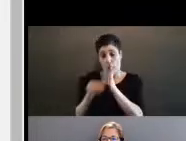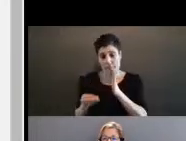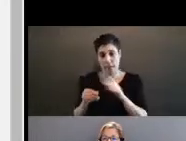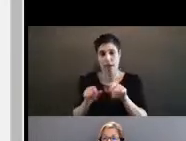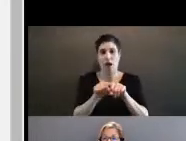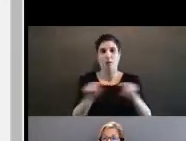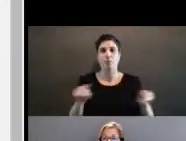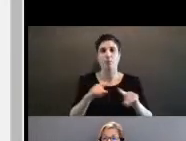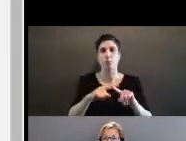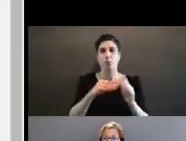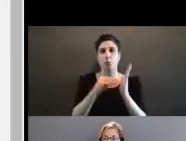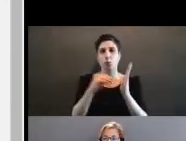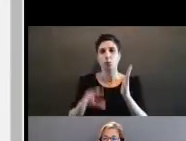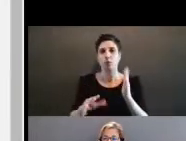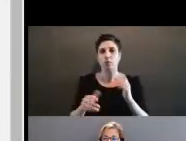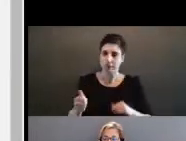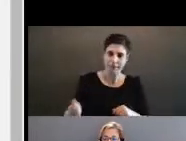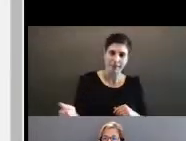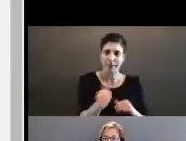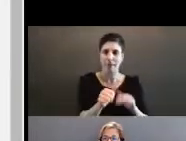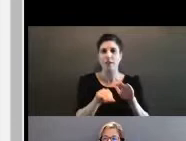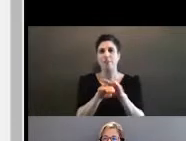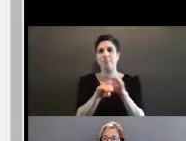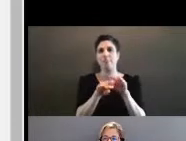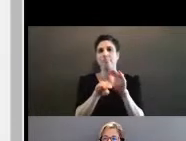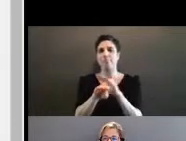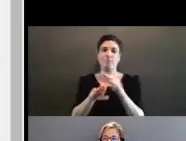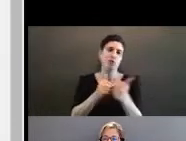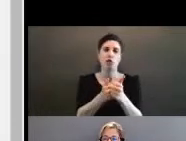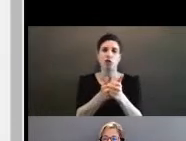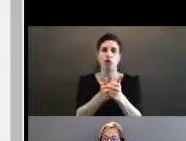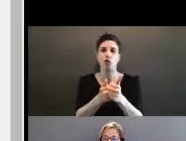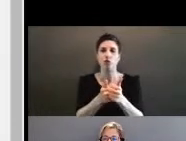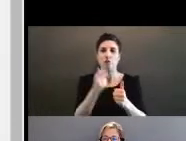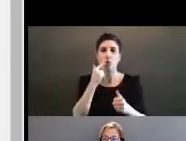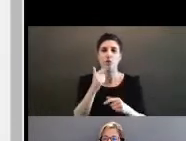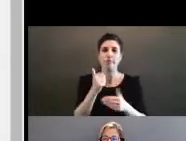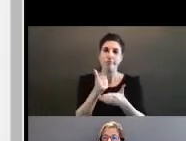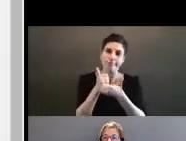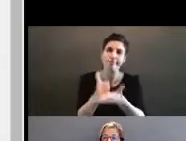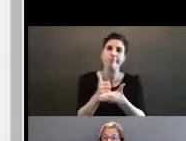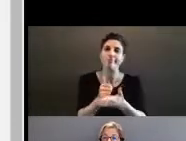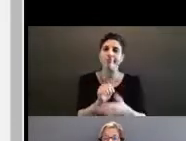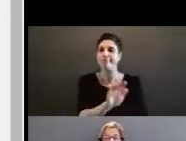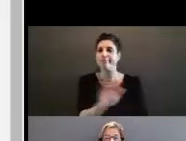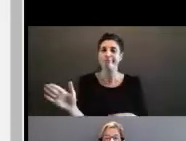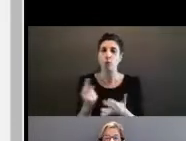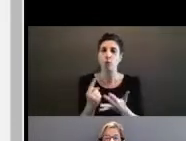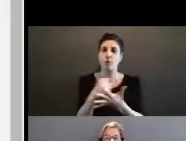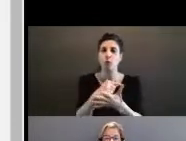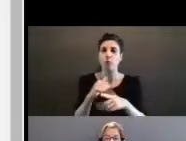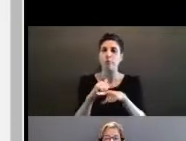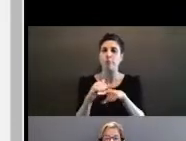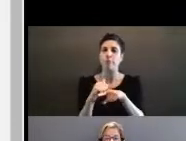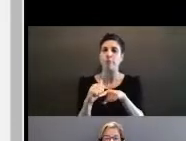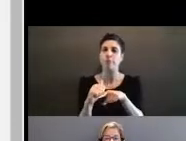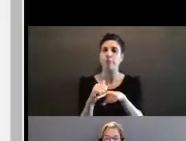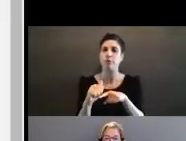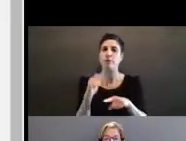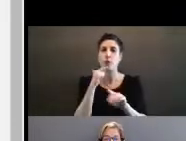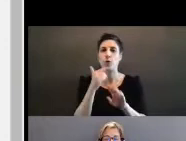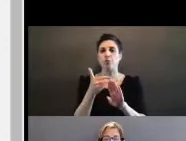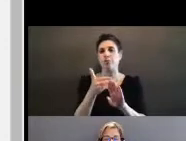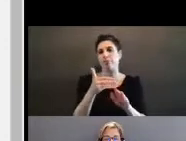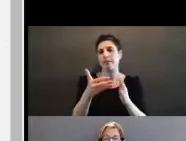they can use it and play it as many times as they like to review. So the one thing to remember, if you are setting it up